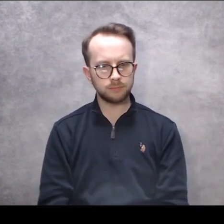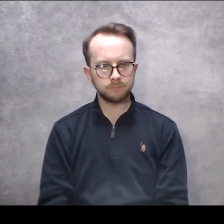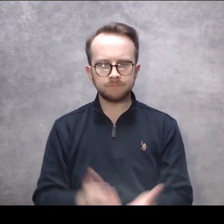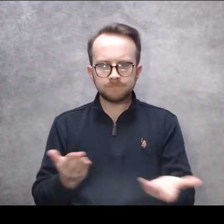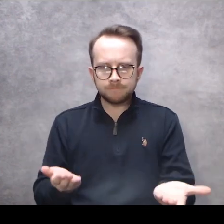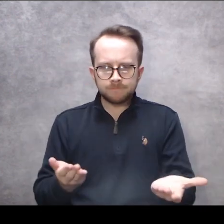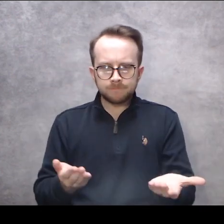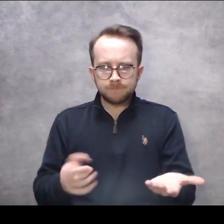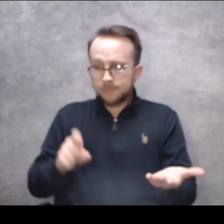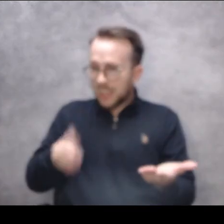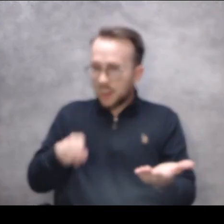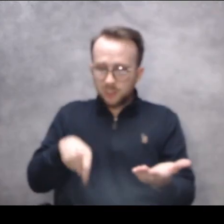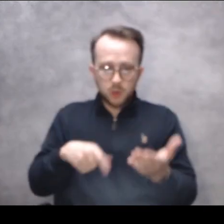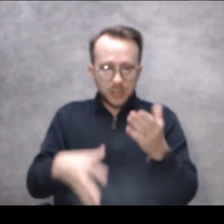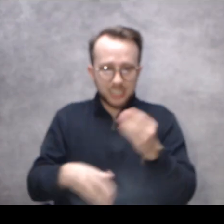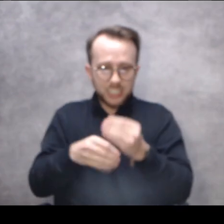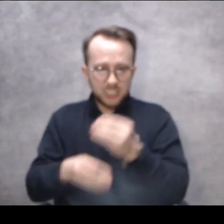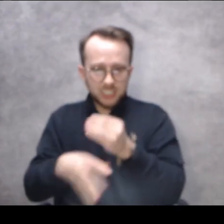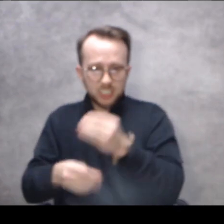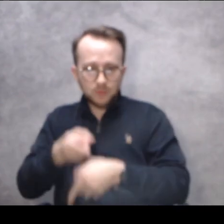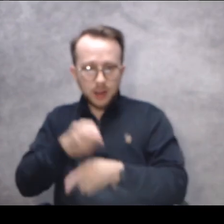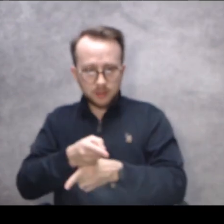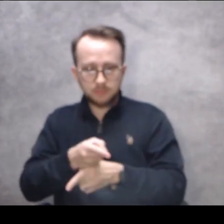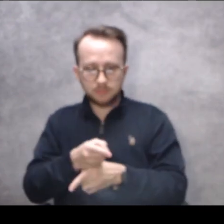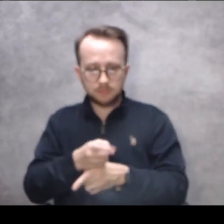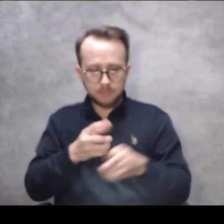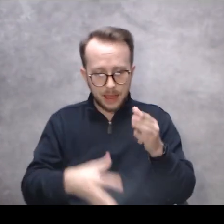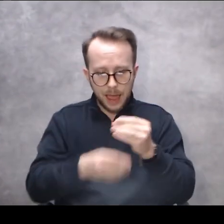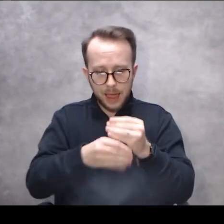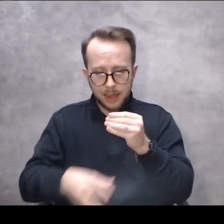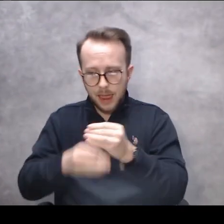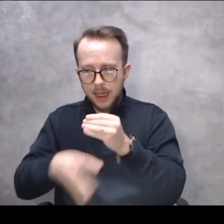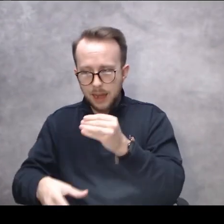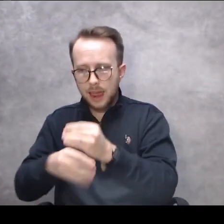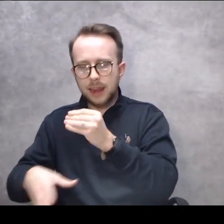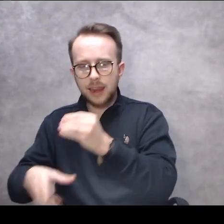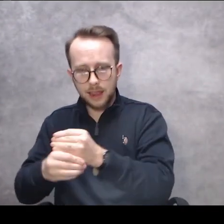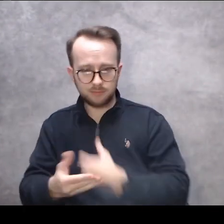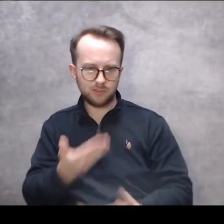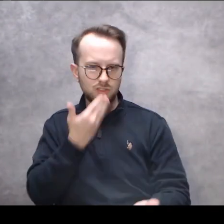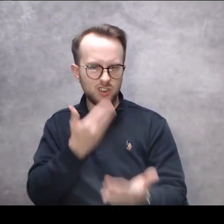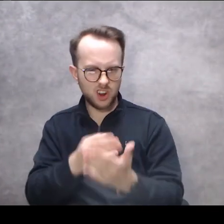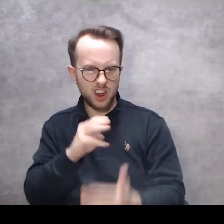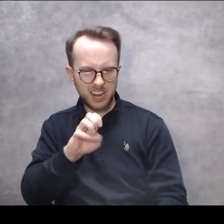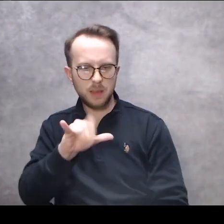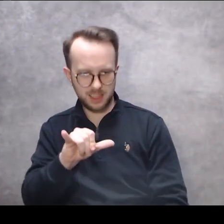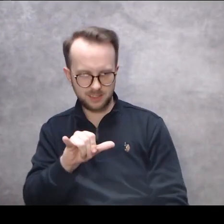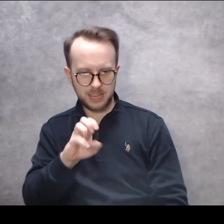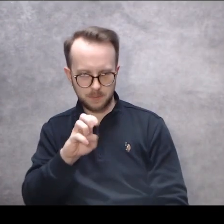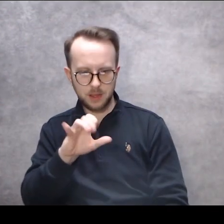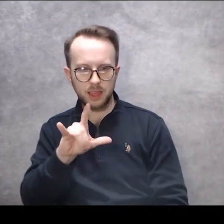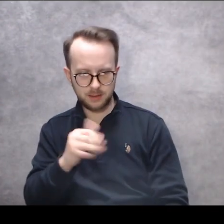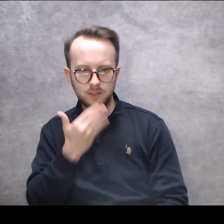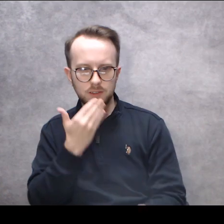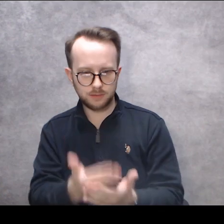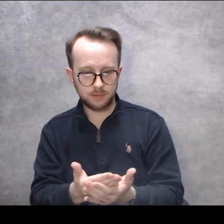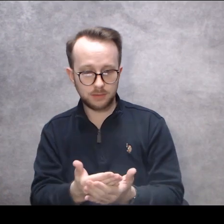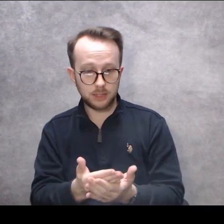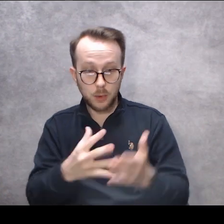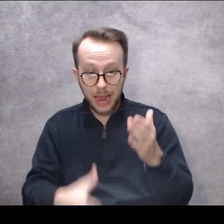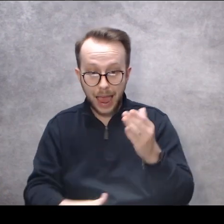We have to do addition where you add them up. Good, Emily. Do we add up Only the two that we